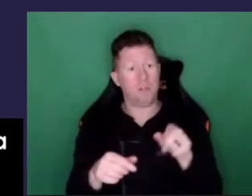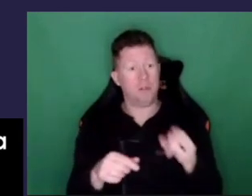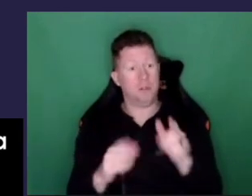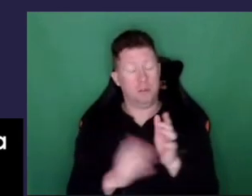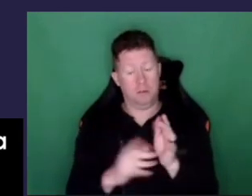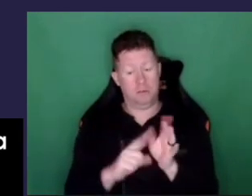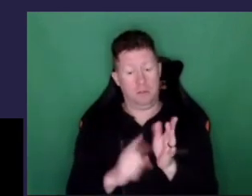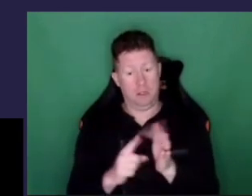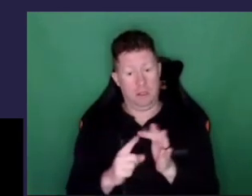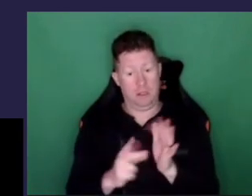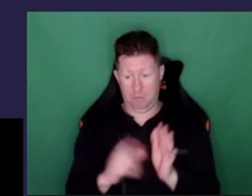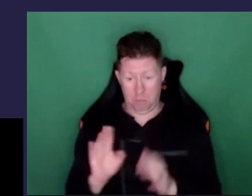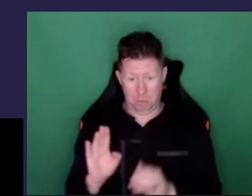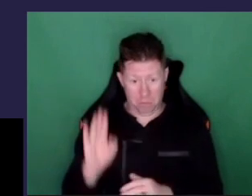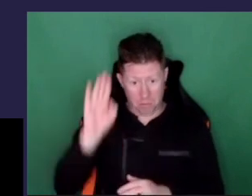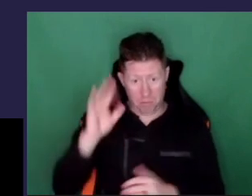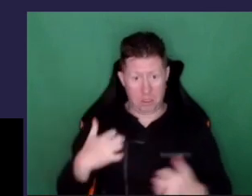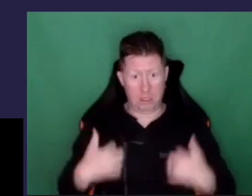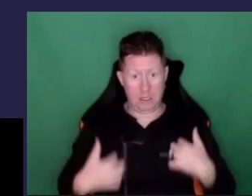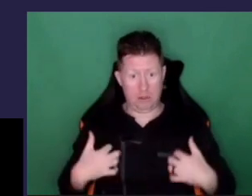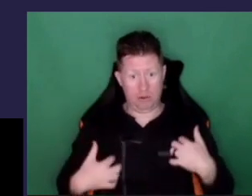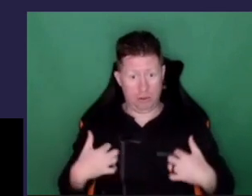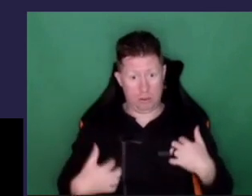some interest, and